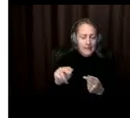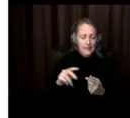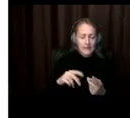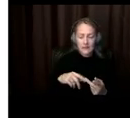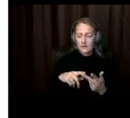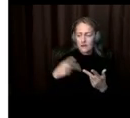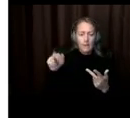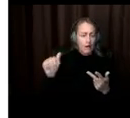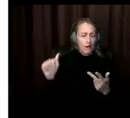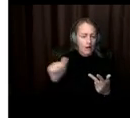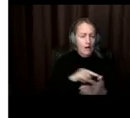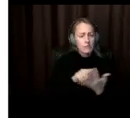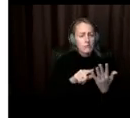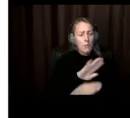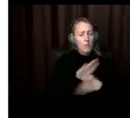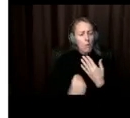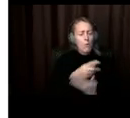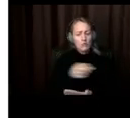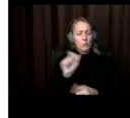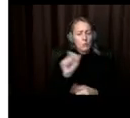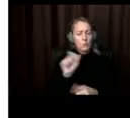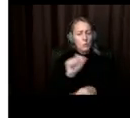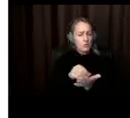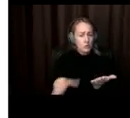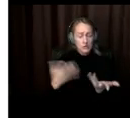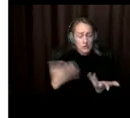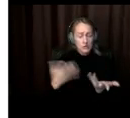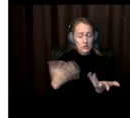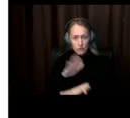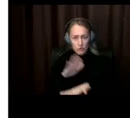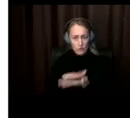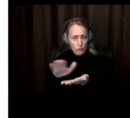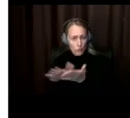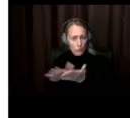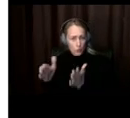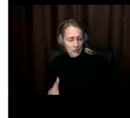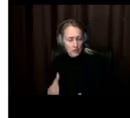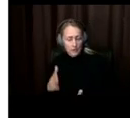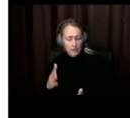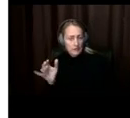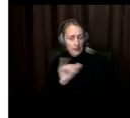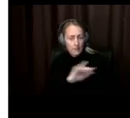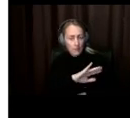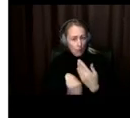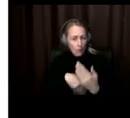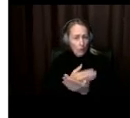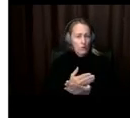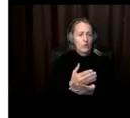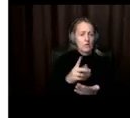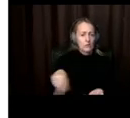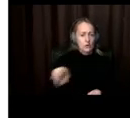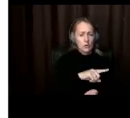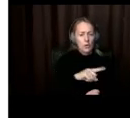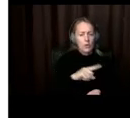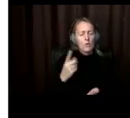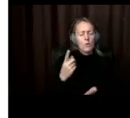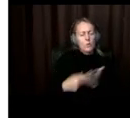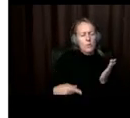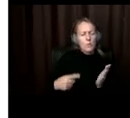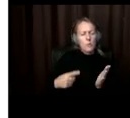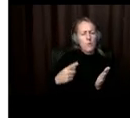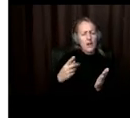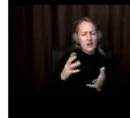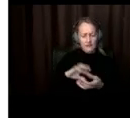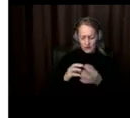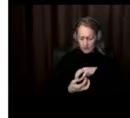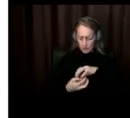work with students, custodian. What values or intersectional identities have been hard for you to see, acknowledge, or support with your